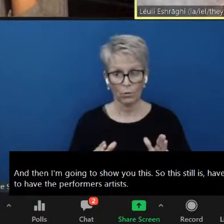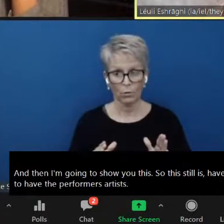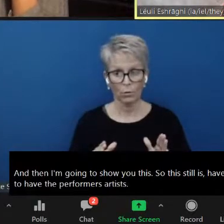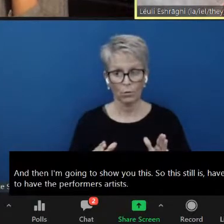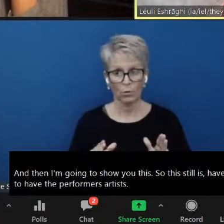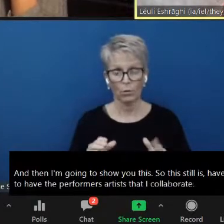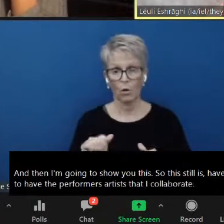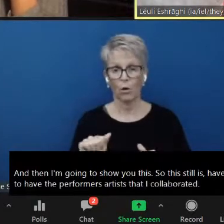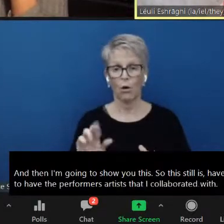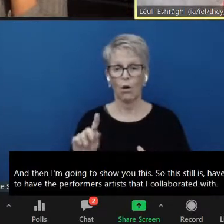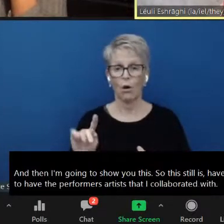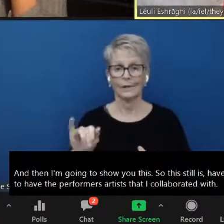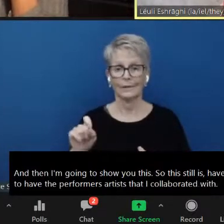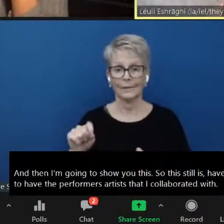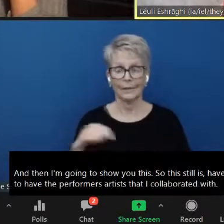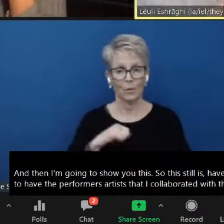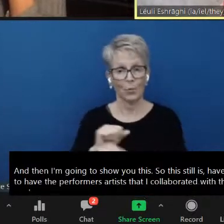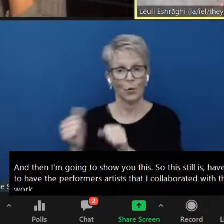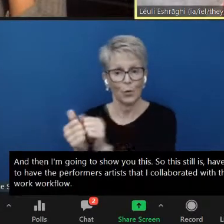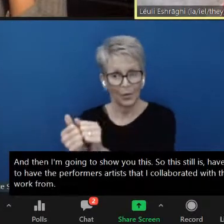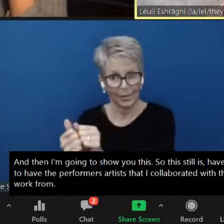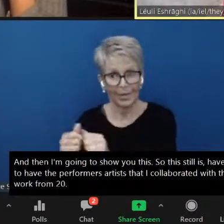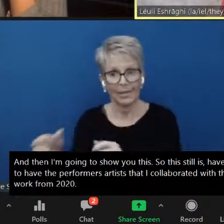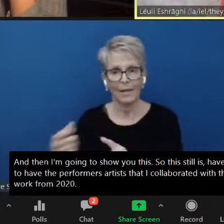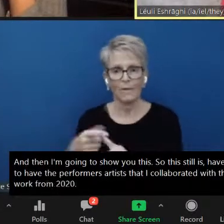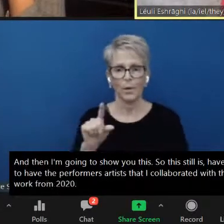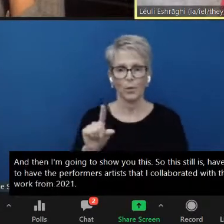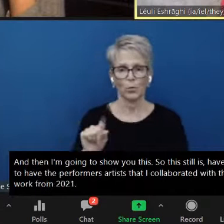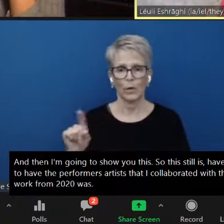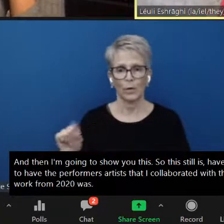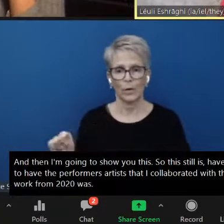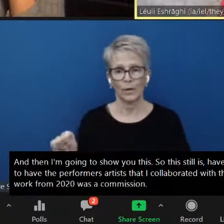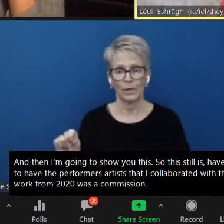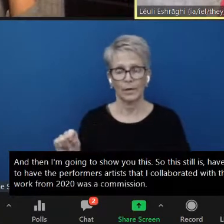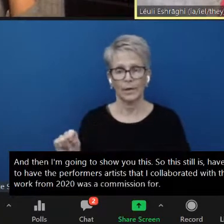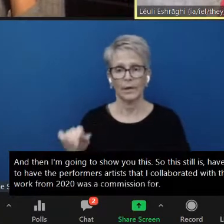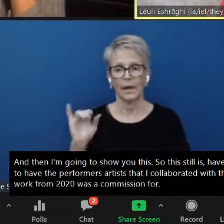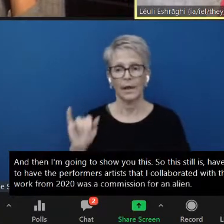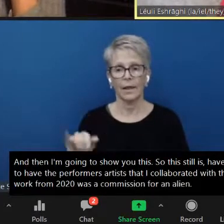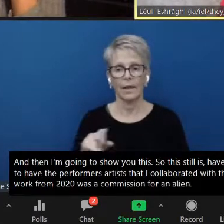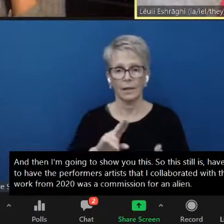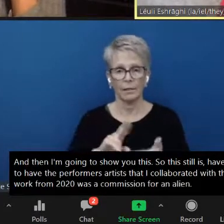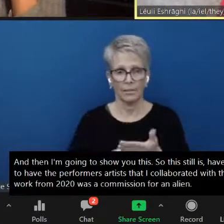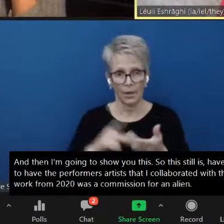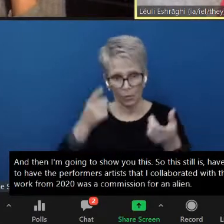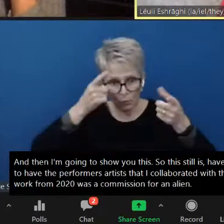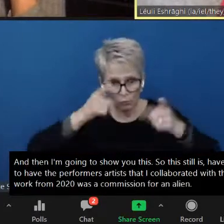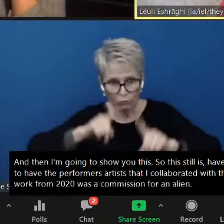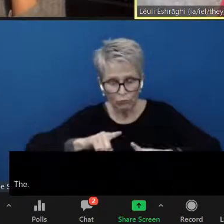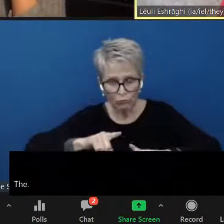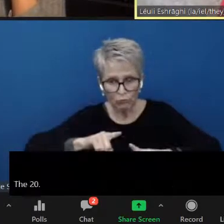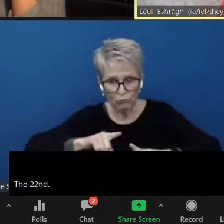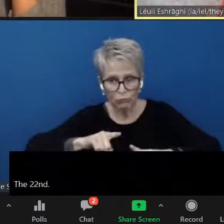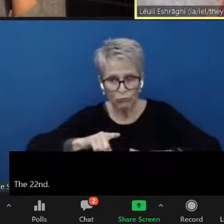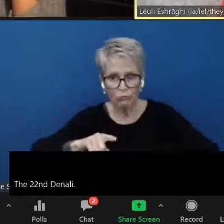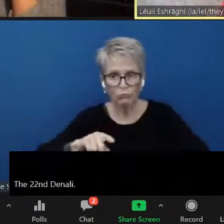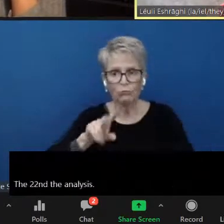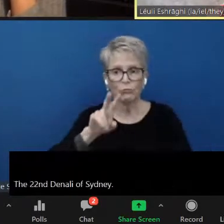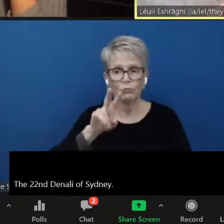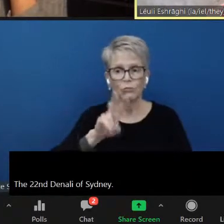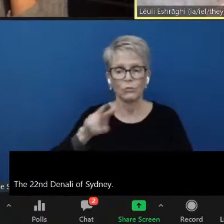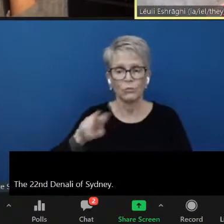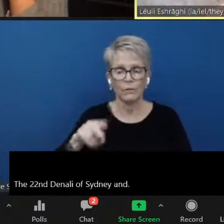artists that I collaborated with. This work from 2020 was a commission for Nirin, the 22nd Biennale of